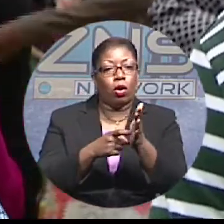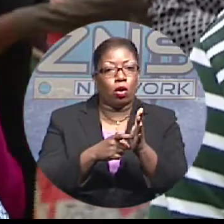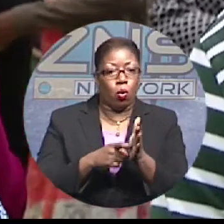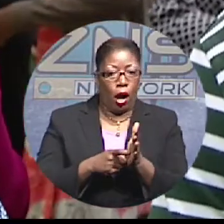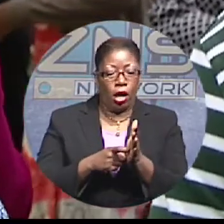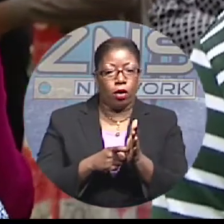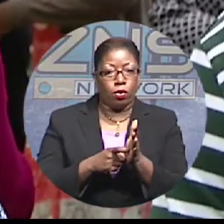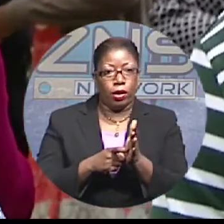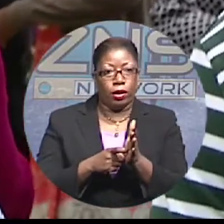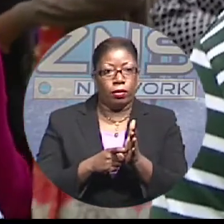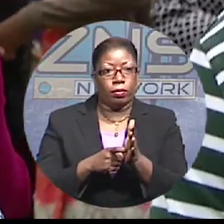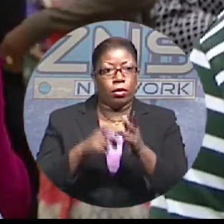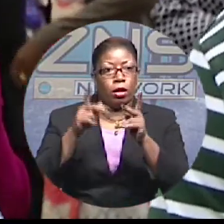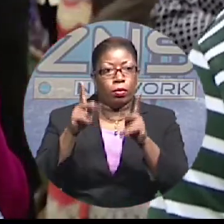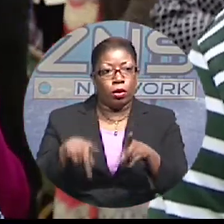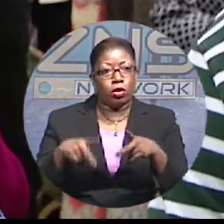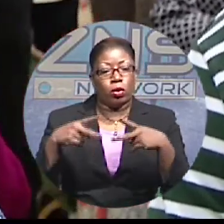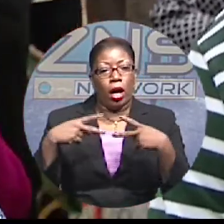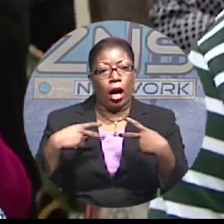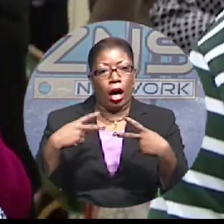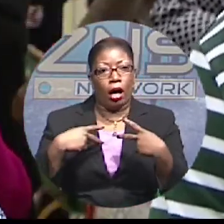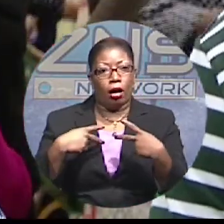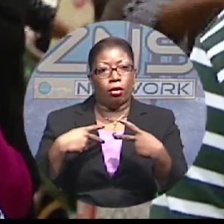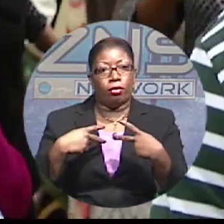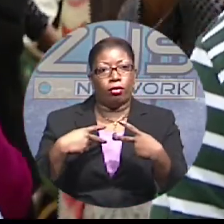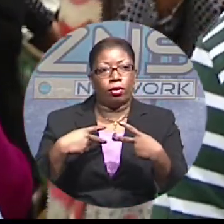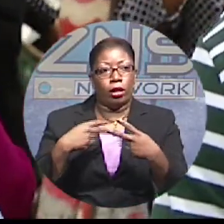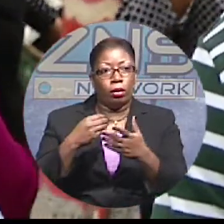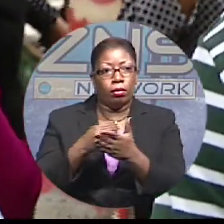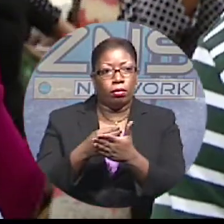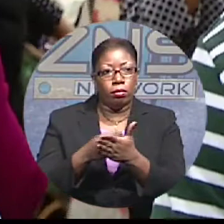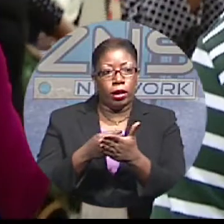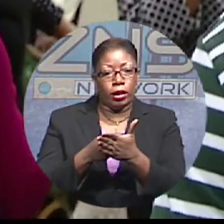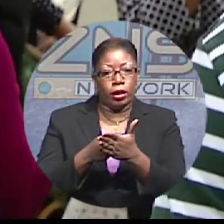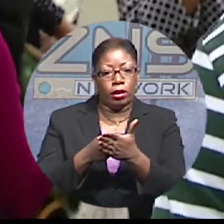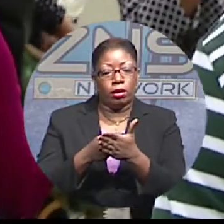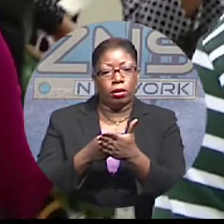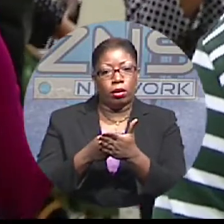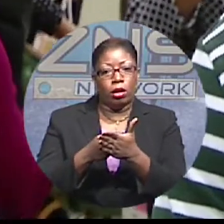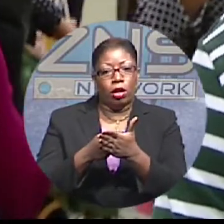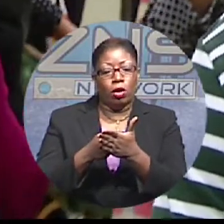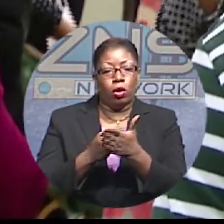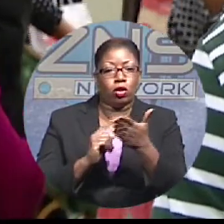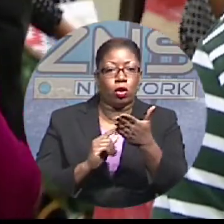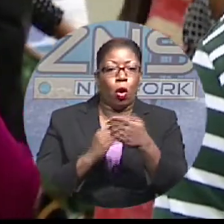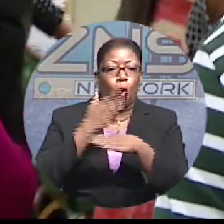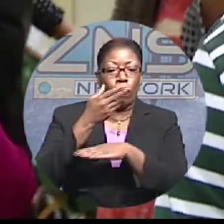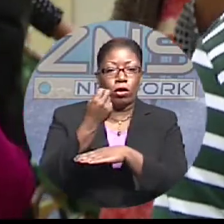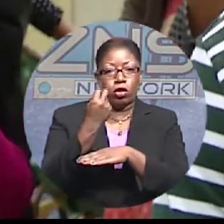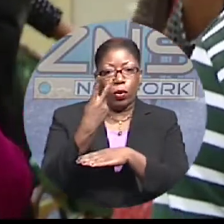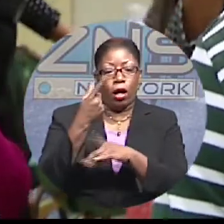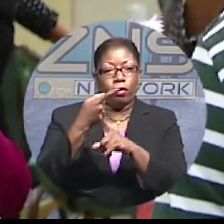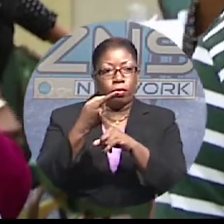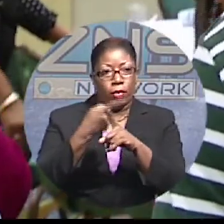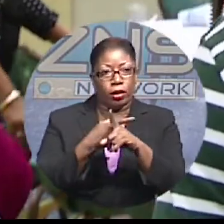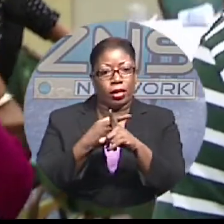has arrears over 12 months old to pay up all of the arrears in accordance with the treaty,